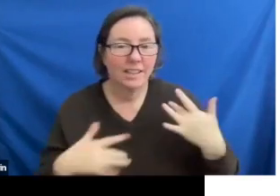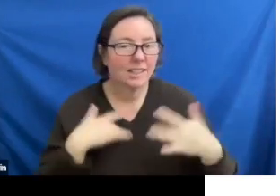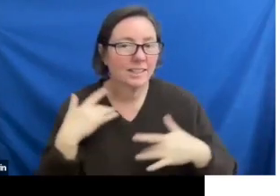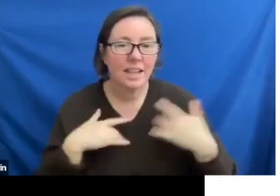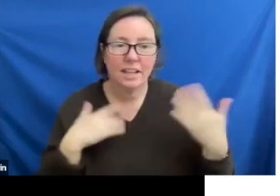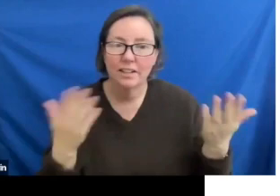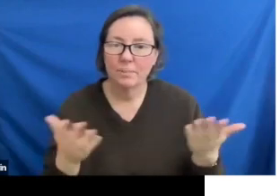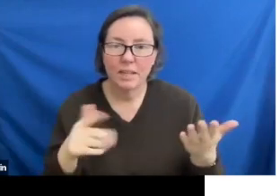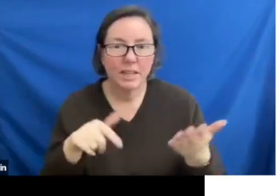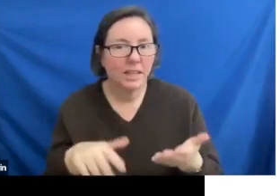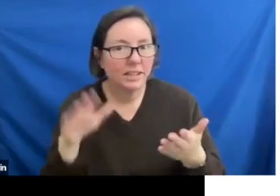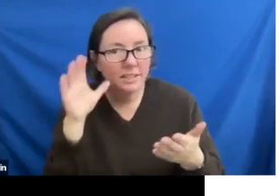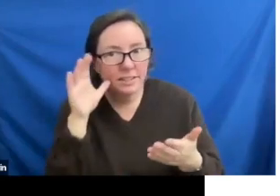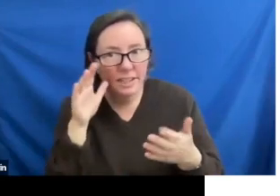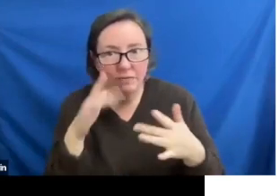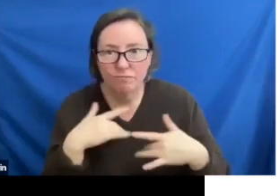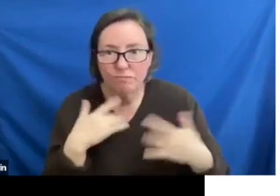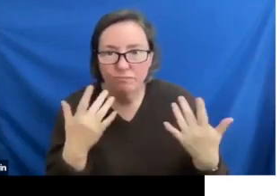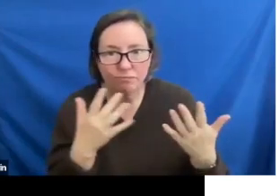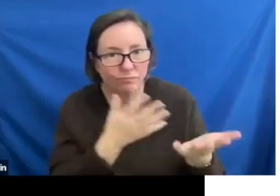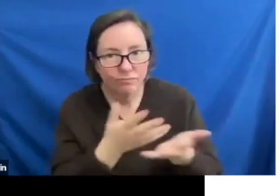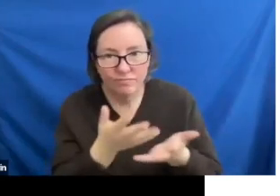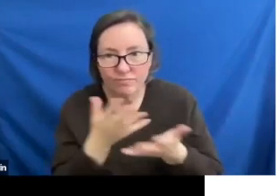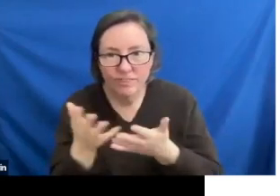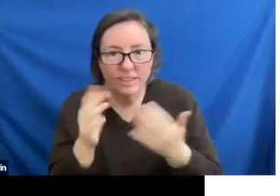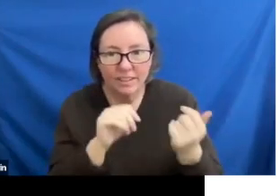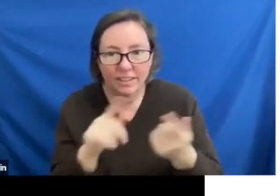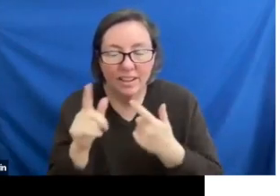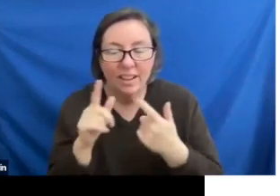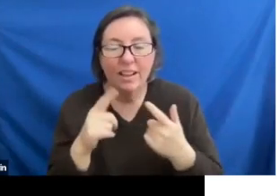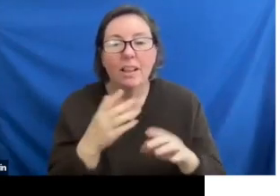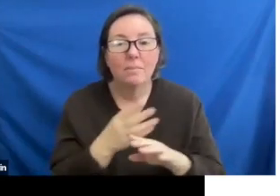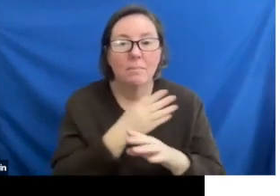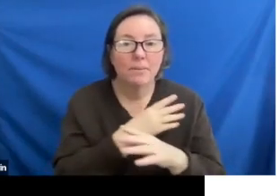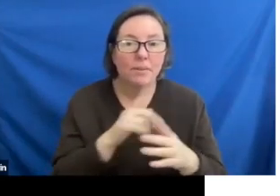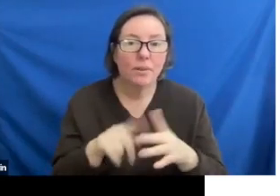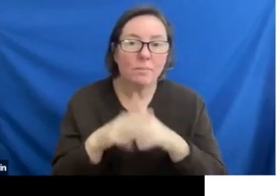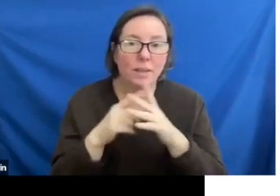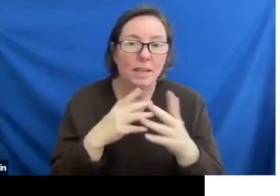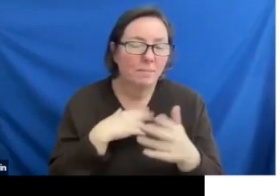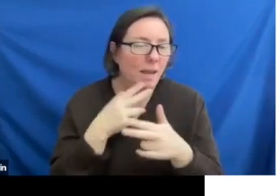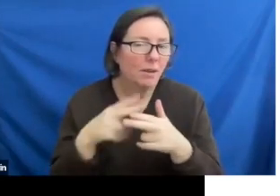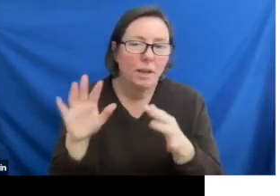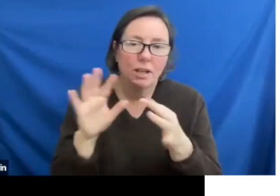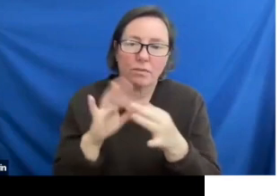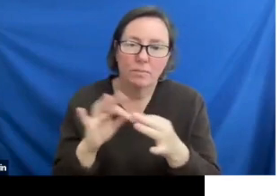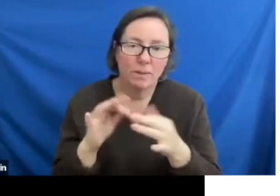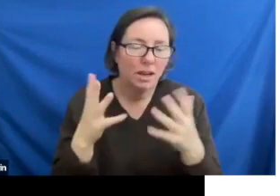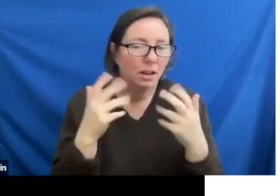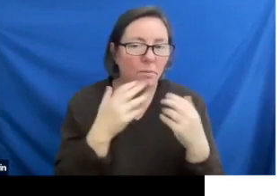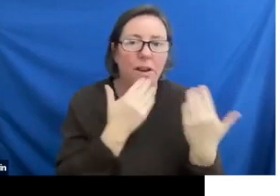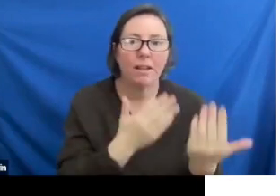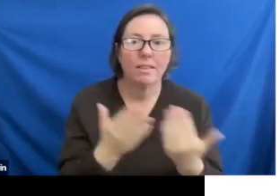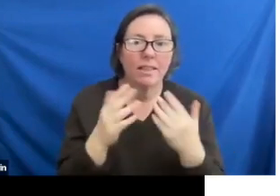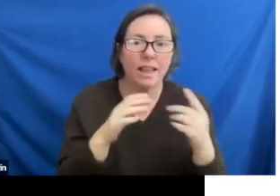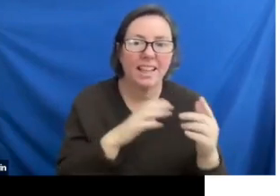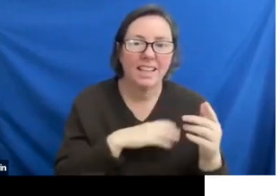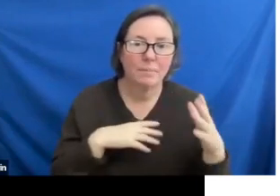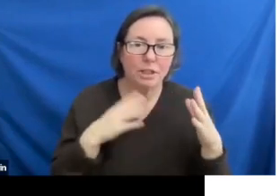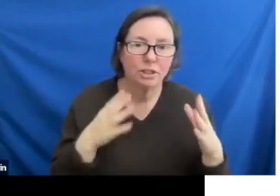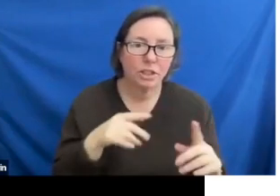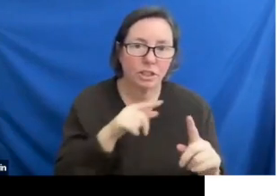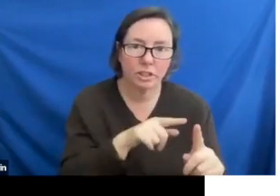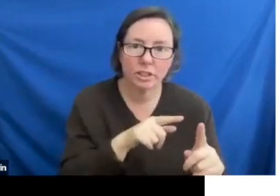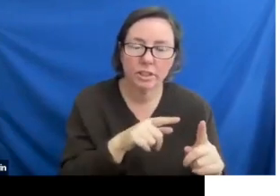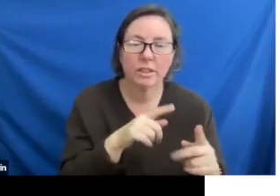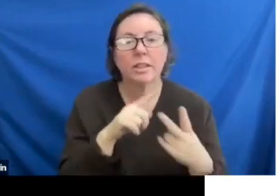be here at this point. Before I begin my quick remarks, I just really want to thank you, Commissioner,